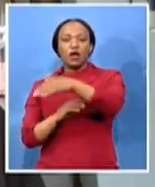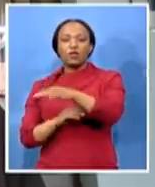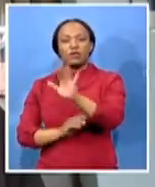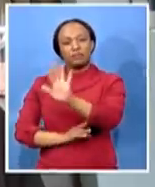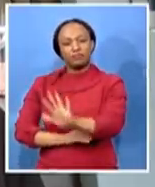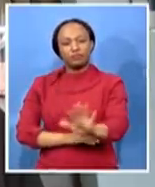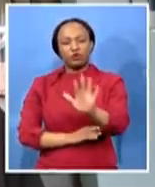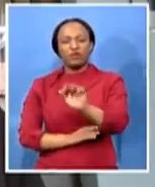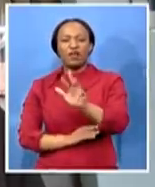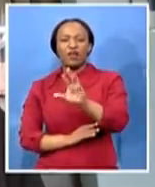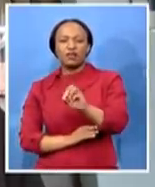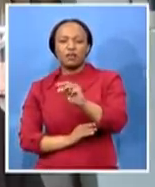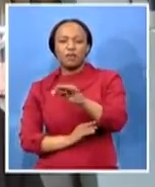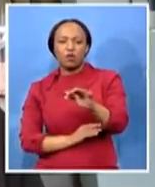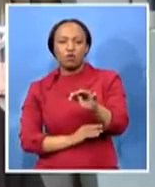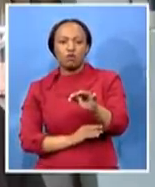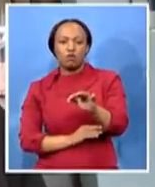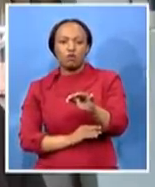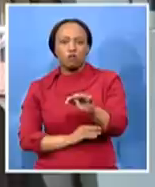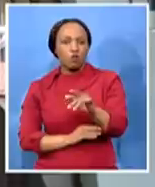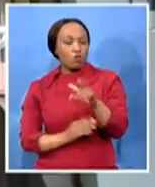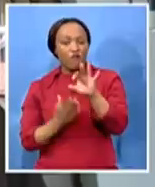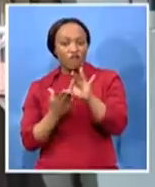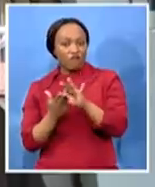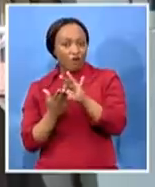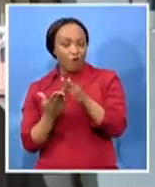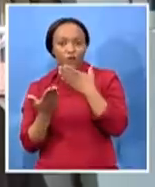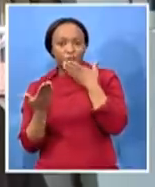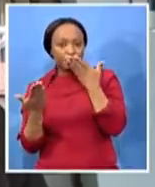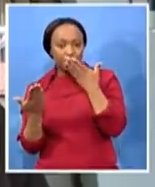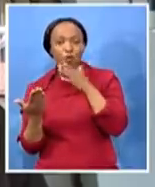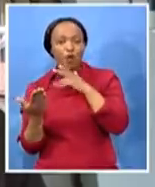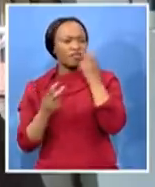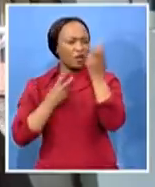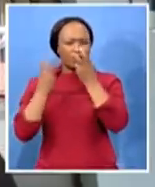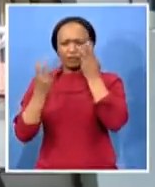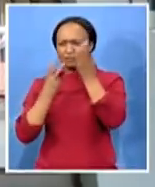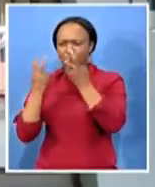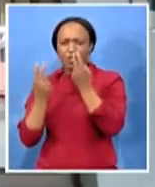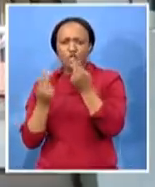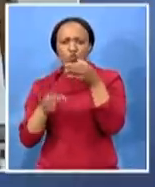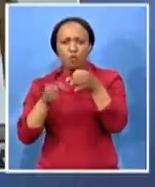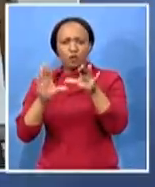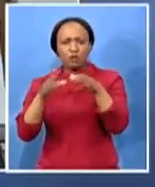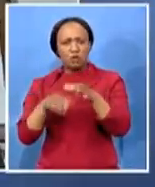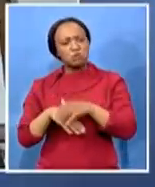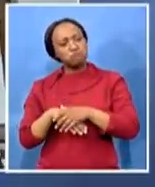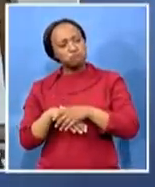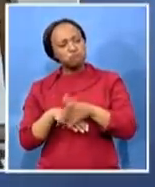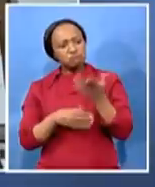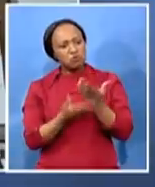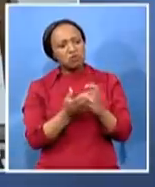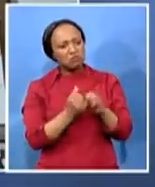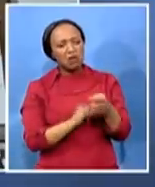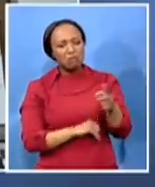vote, who are looking for a new political home. They might say he is worth a try. Yeah. Prof, at the beginning